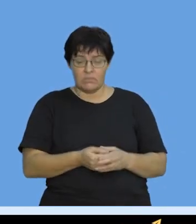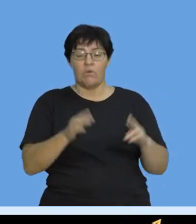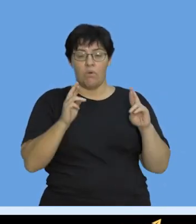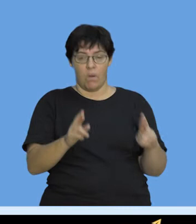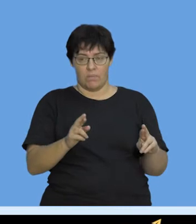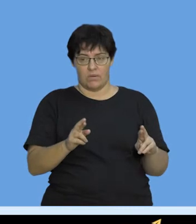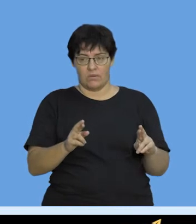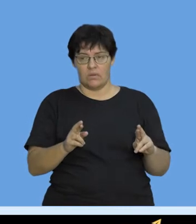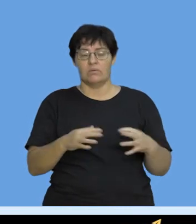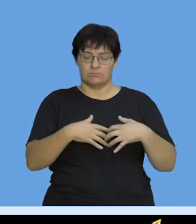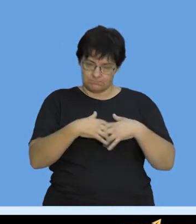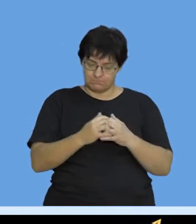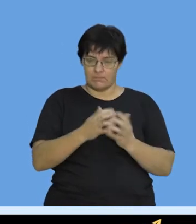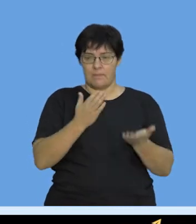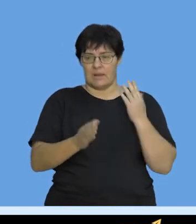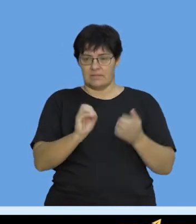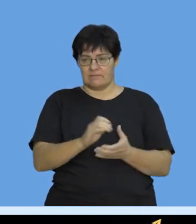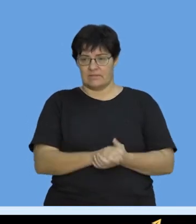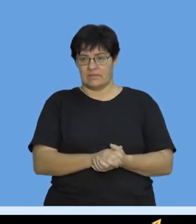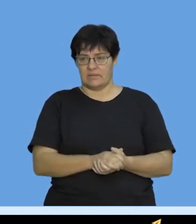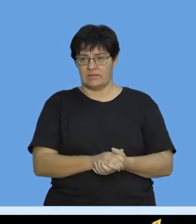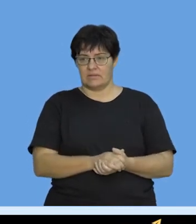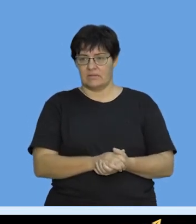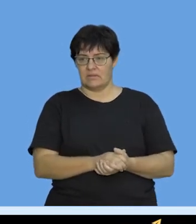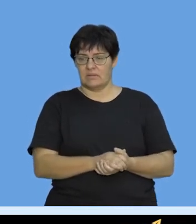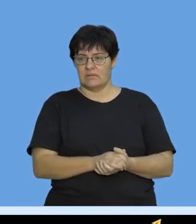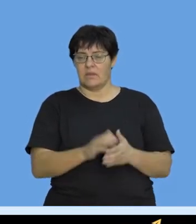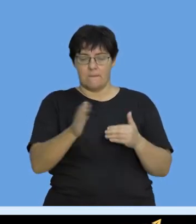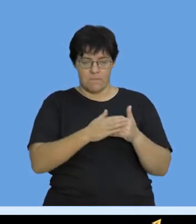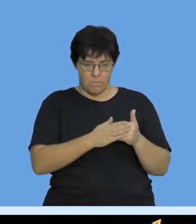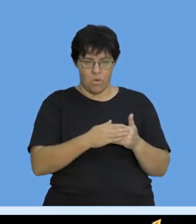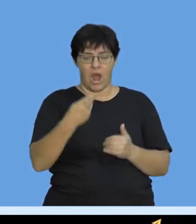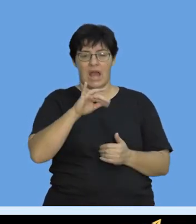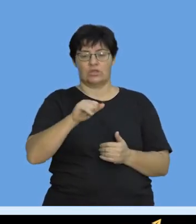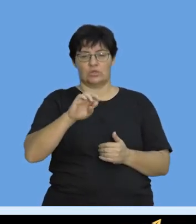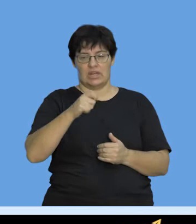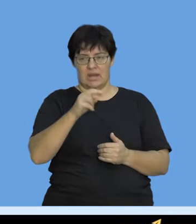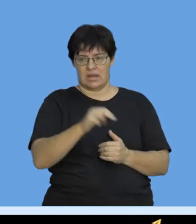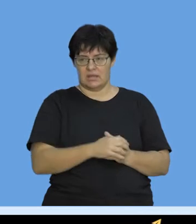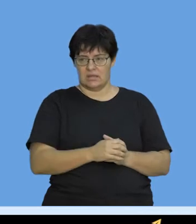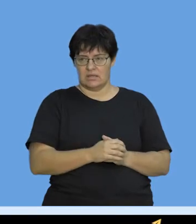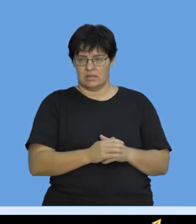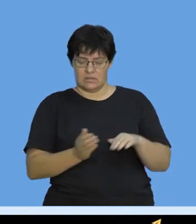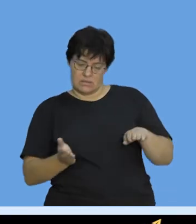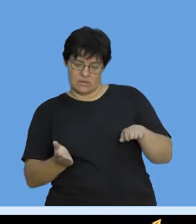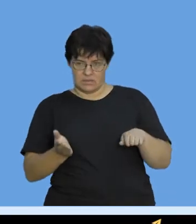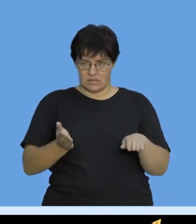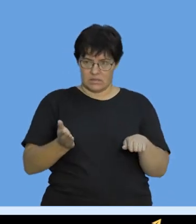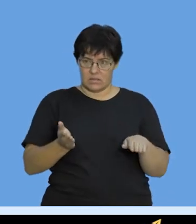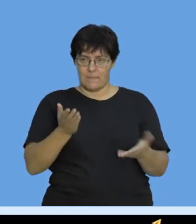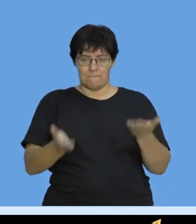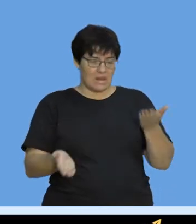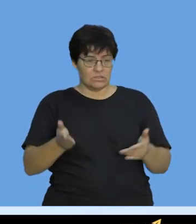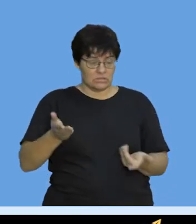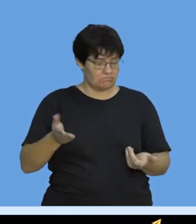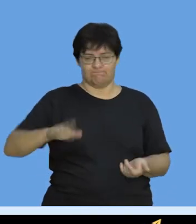would establish some form of balance. Now let's include another molecule of hydrogen. Is the balance there? Have we achieved balance?